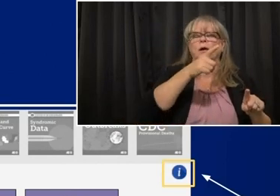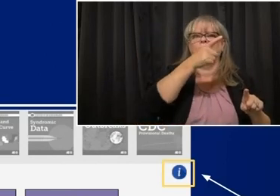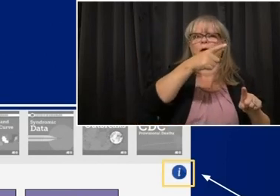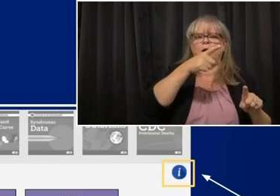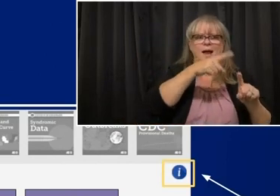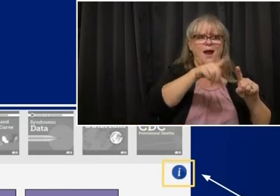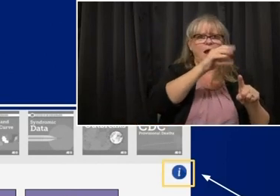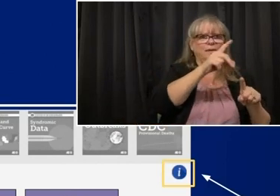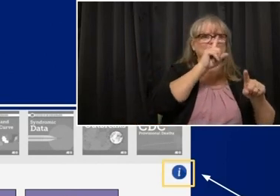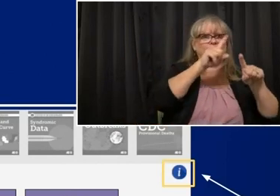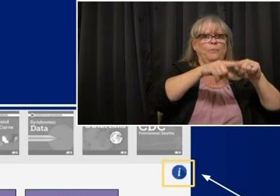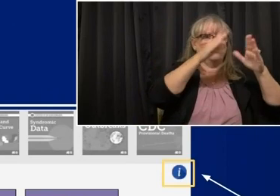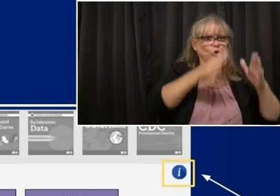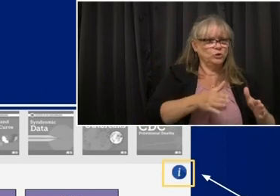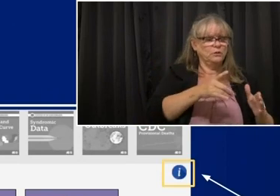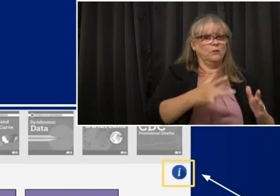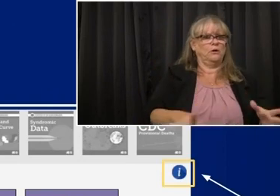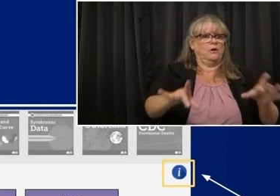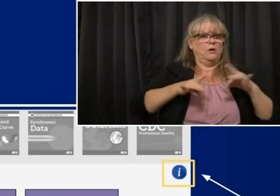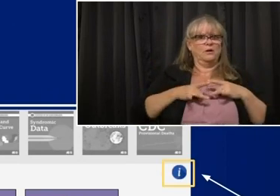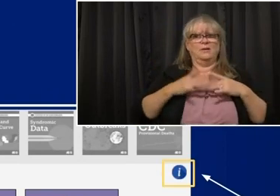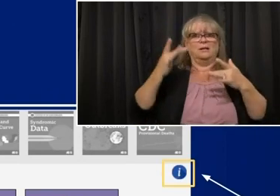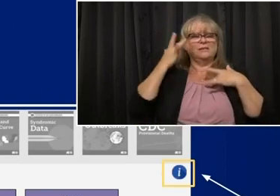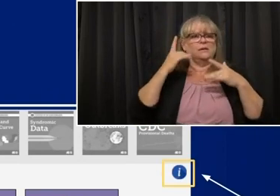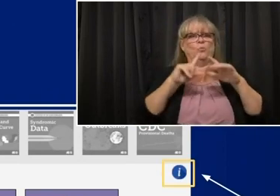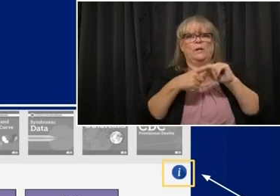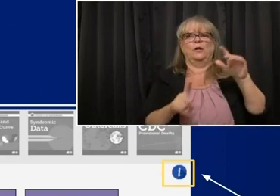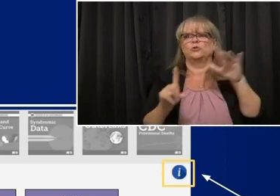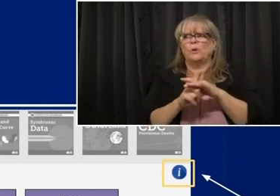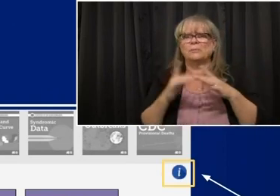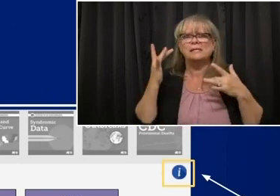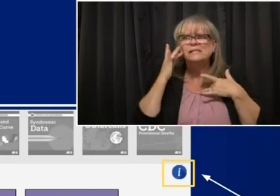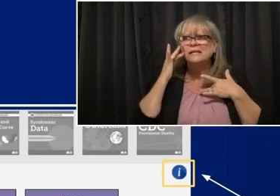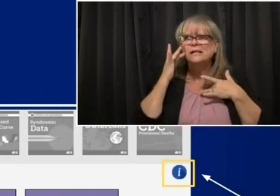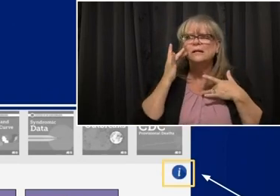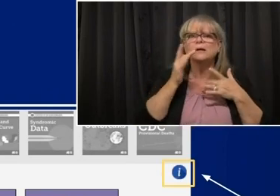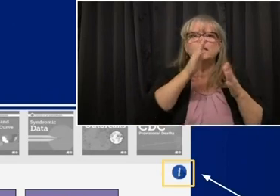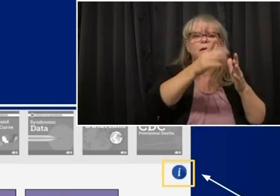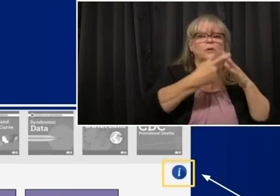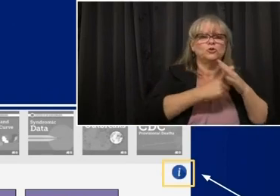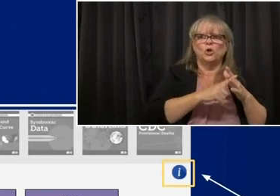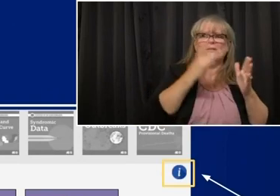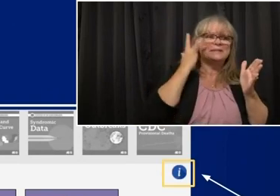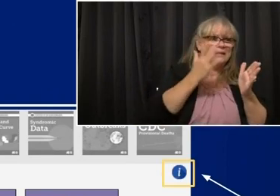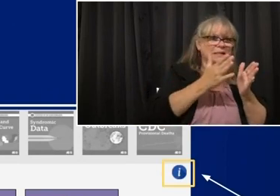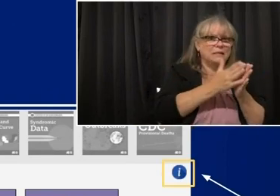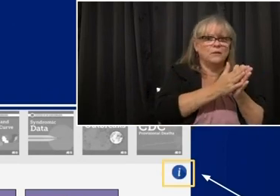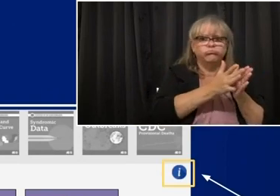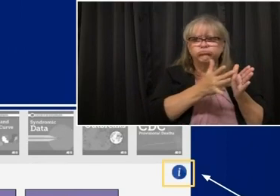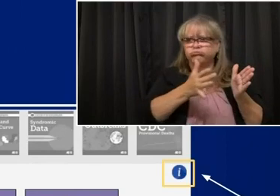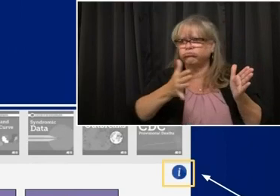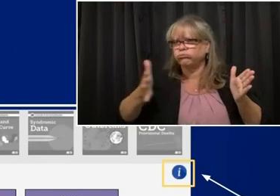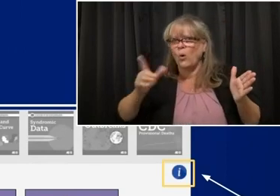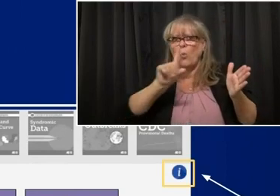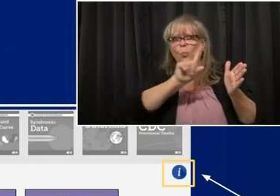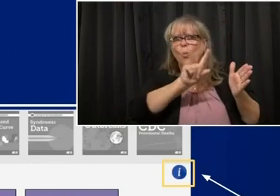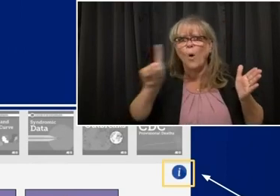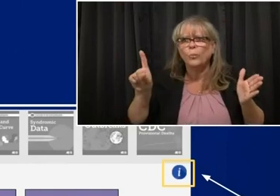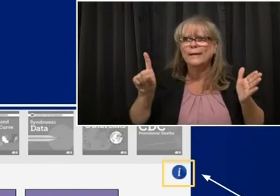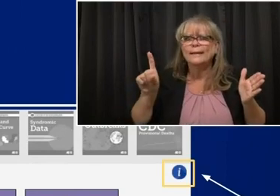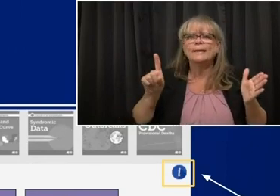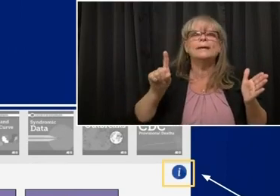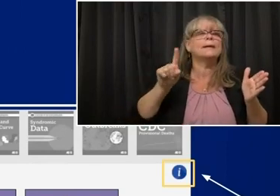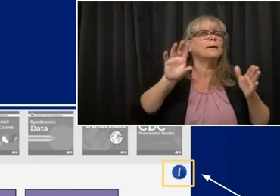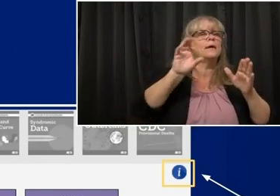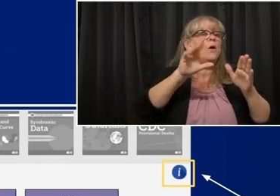based on the day their symptoms started or the week their symptoms started. So lots of different ways to interact with the data and visualize it to really answer the questions that you might have